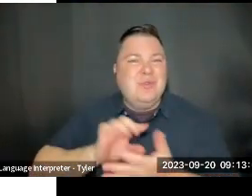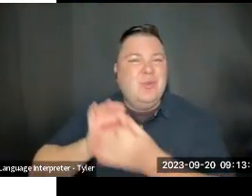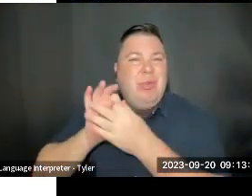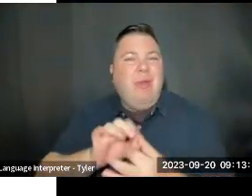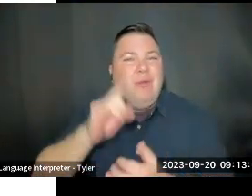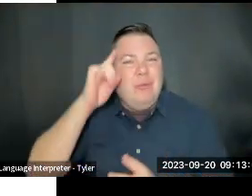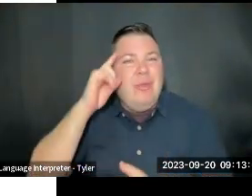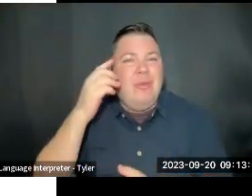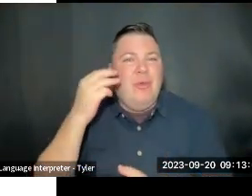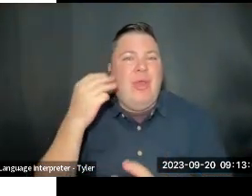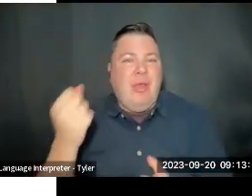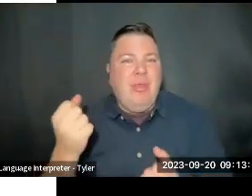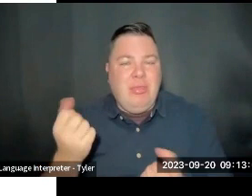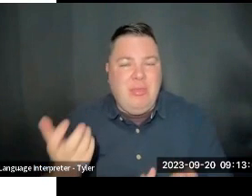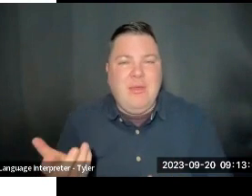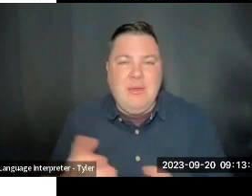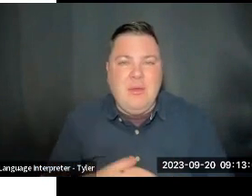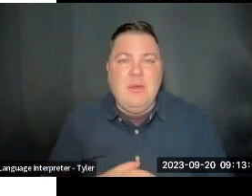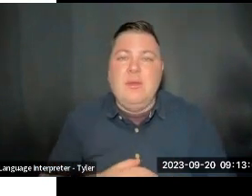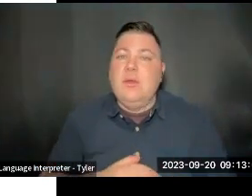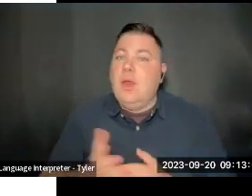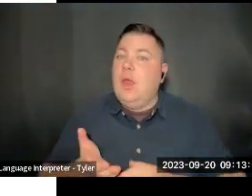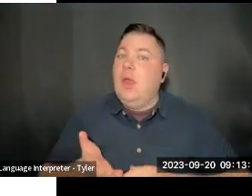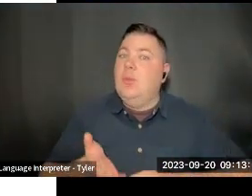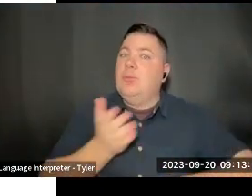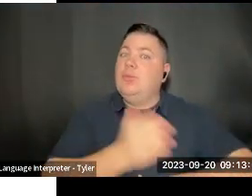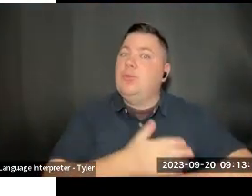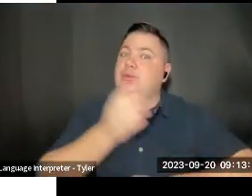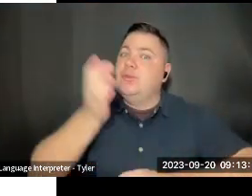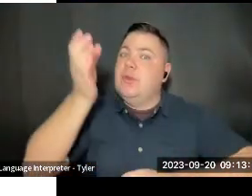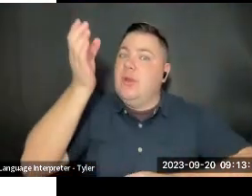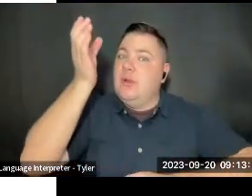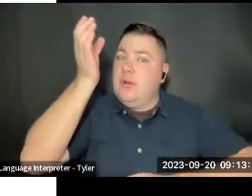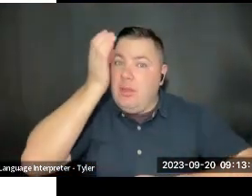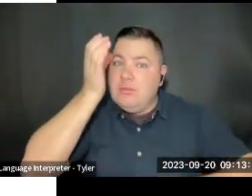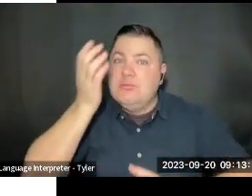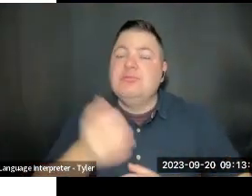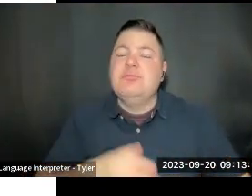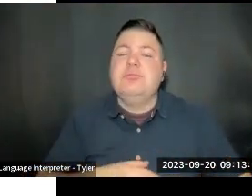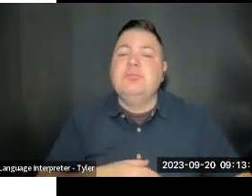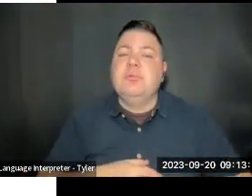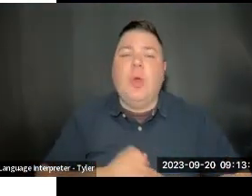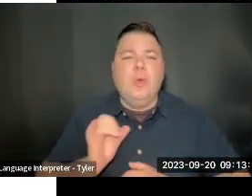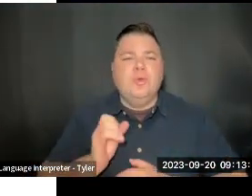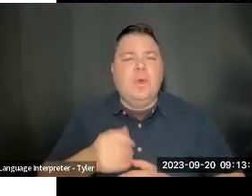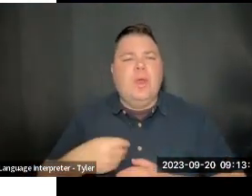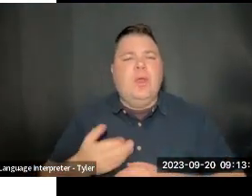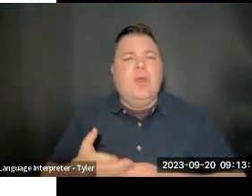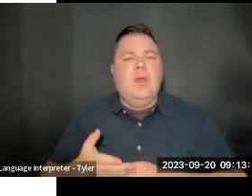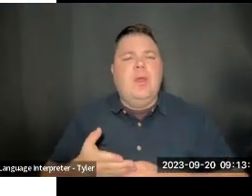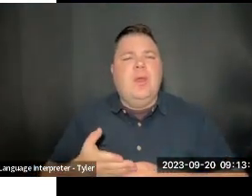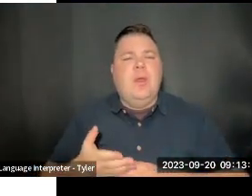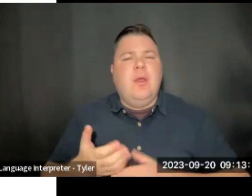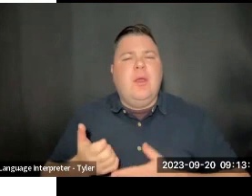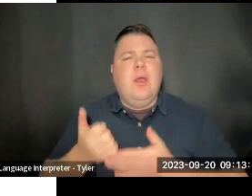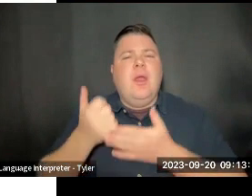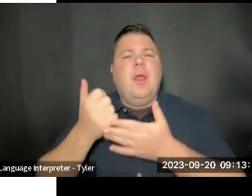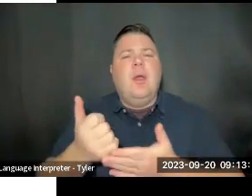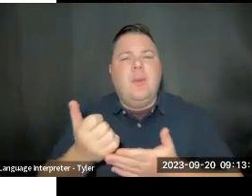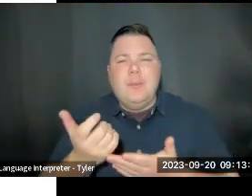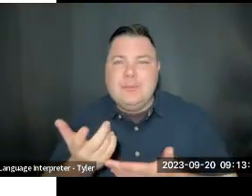concerns. It improves knowledge and it increases those first aid actions towards someone